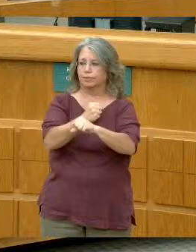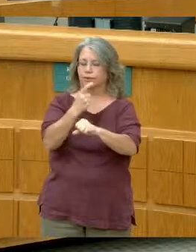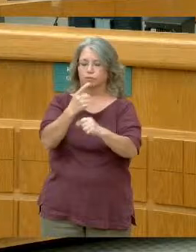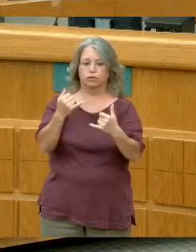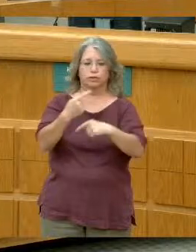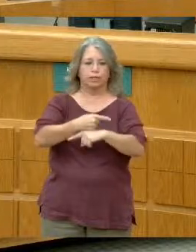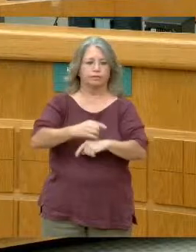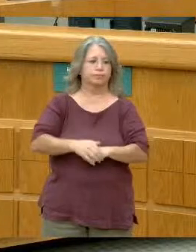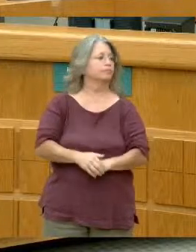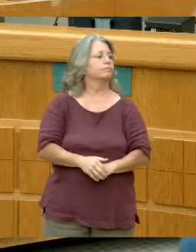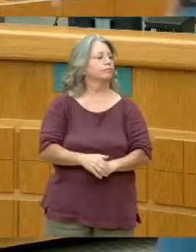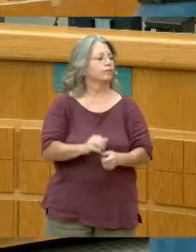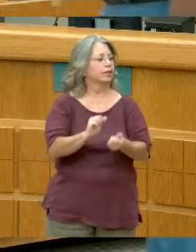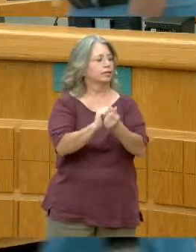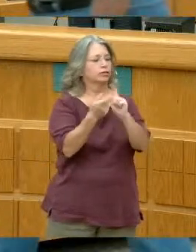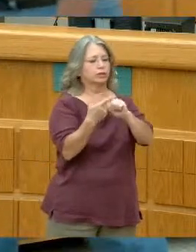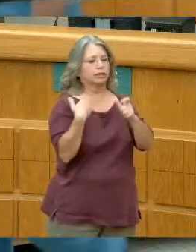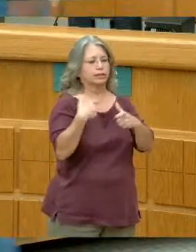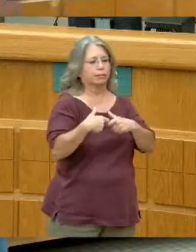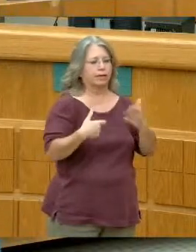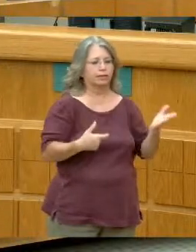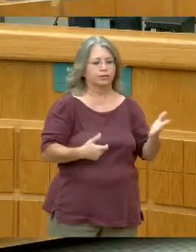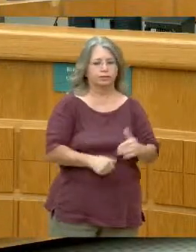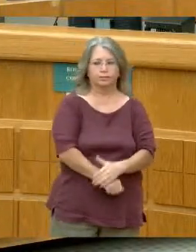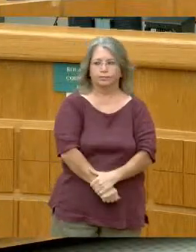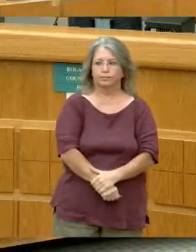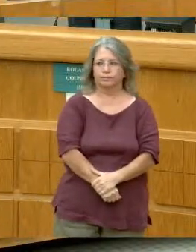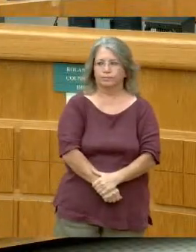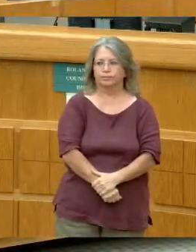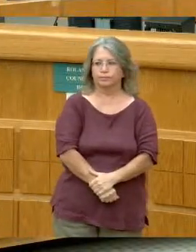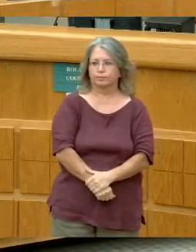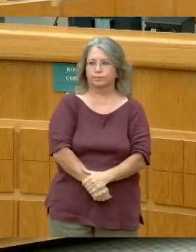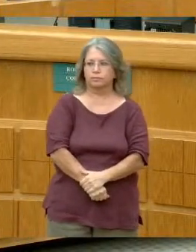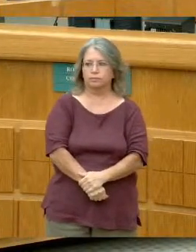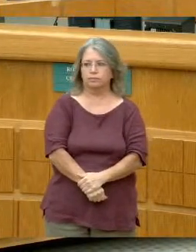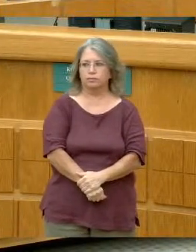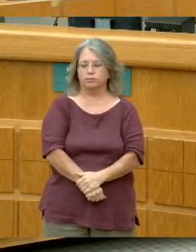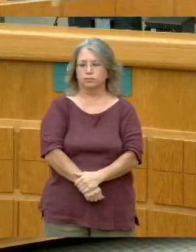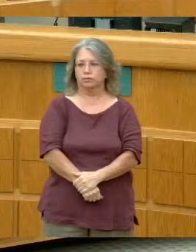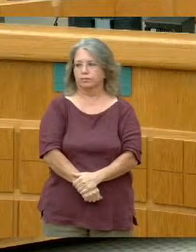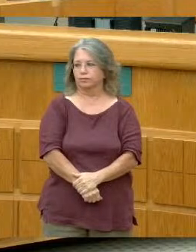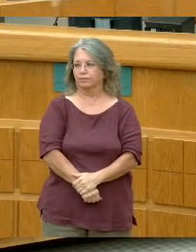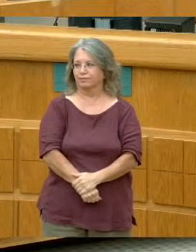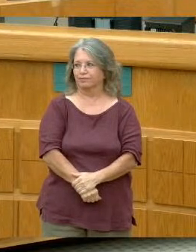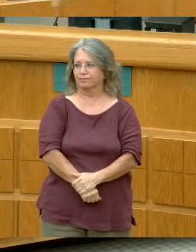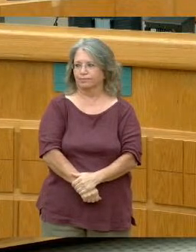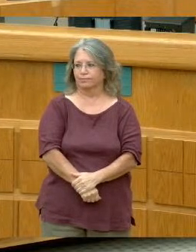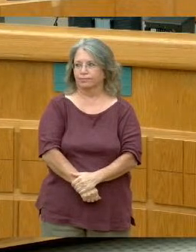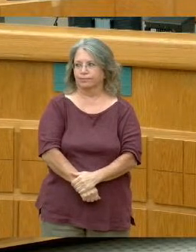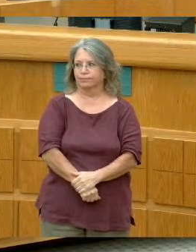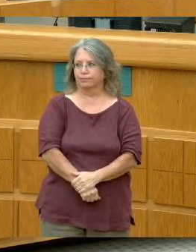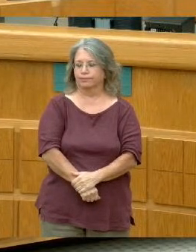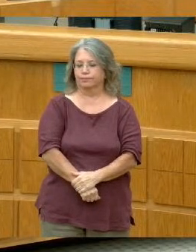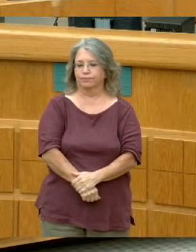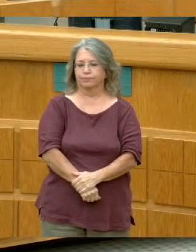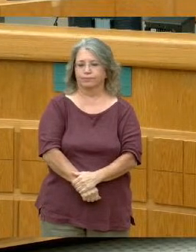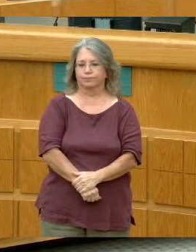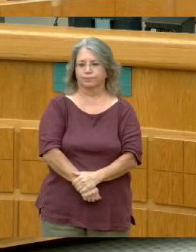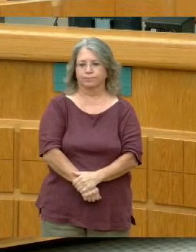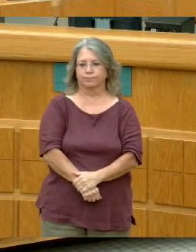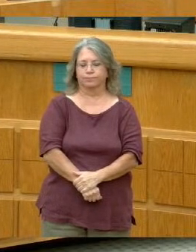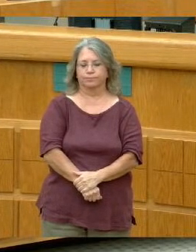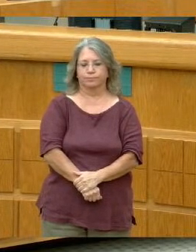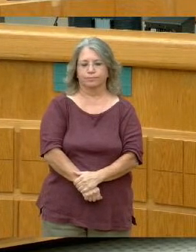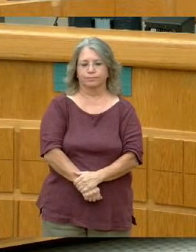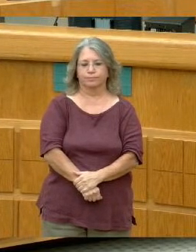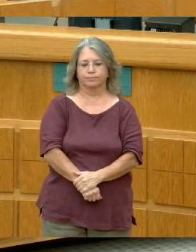Con mucho dolor quiero expresar mi sentido pésame a la familia de Débora García, quien trabajó con la ciudad de Corpus Christi al servicio de